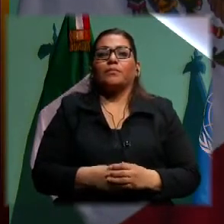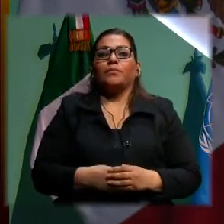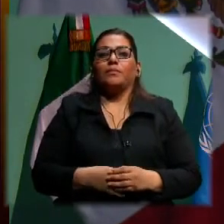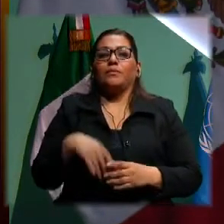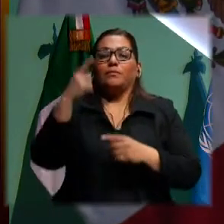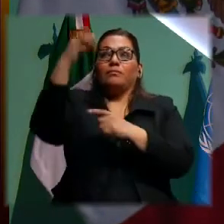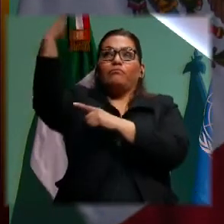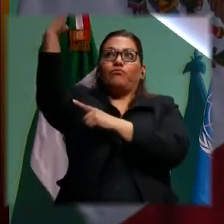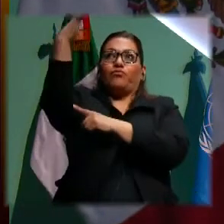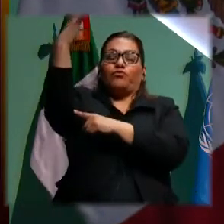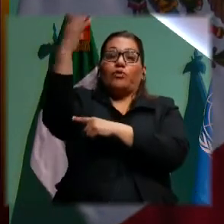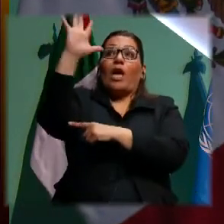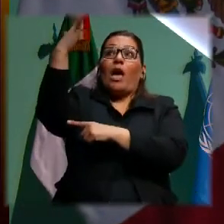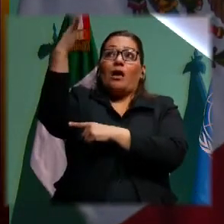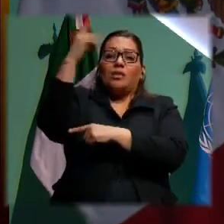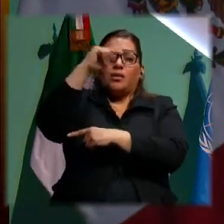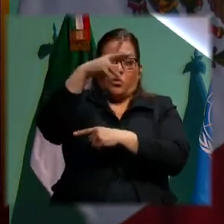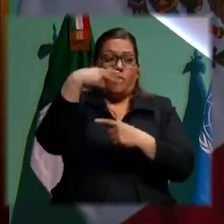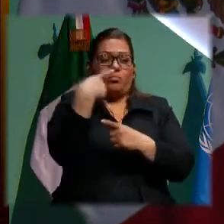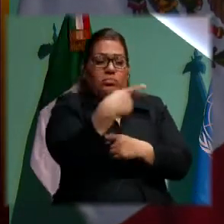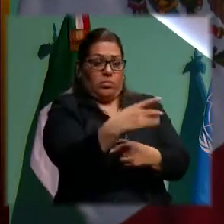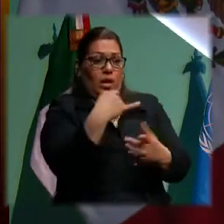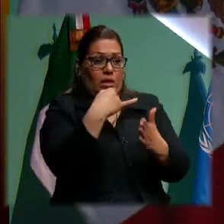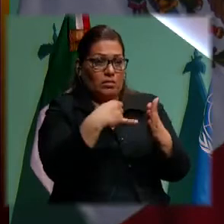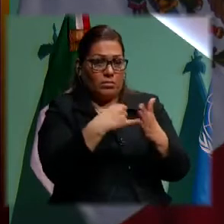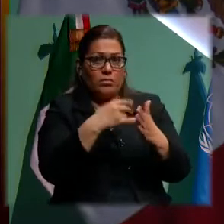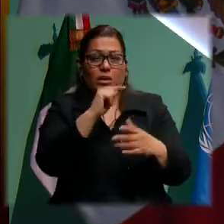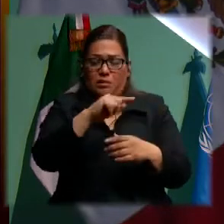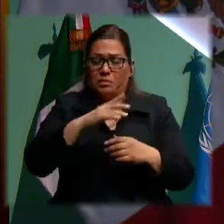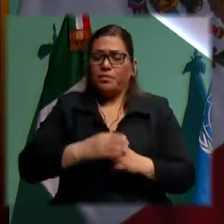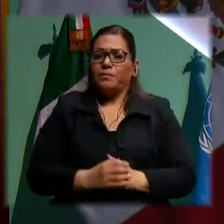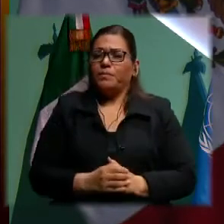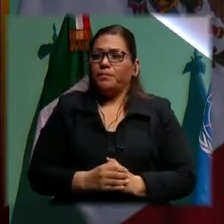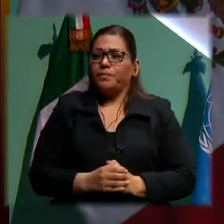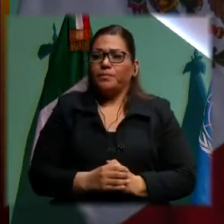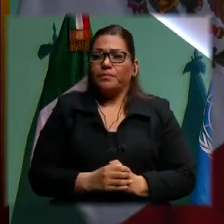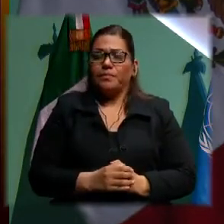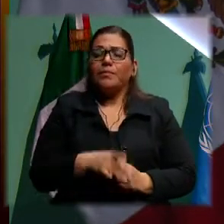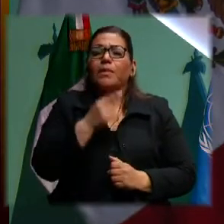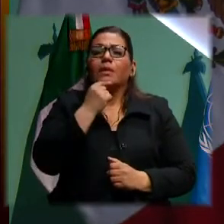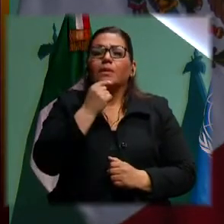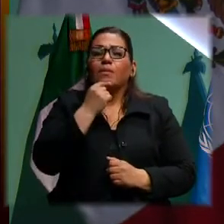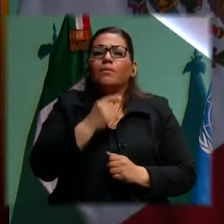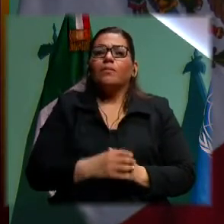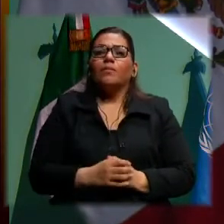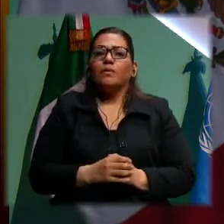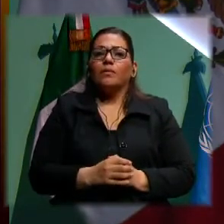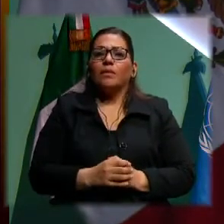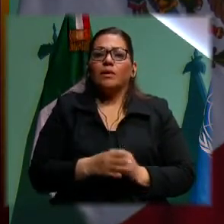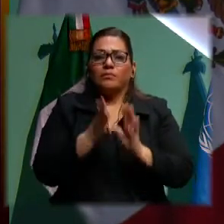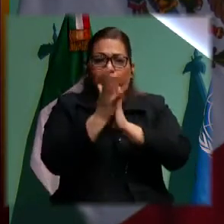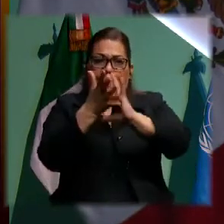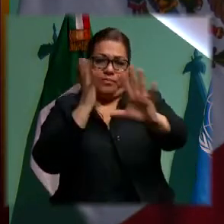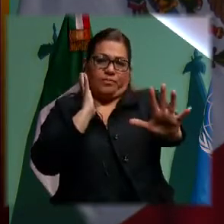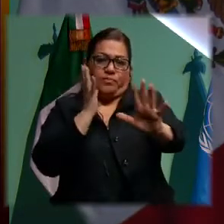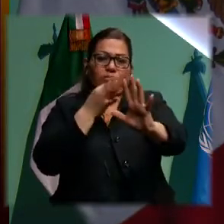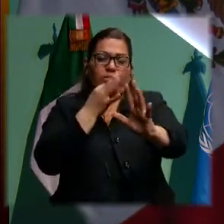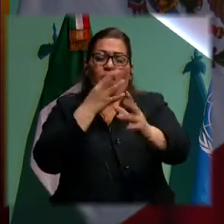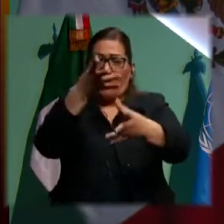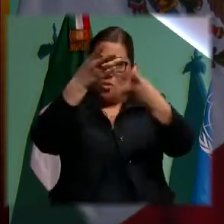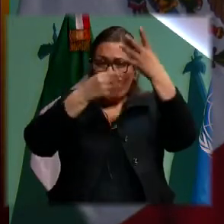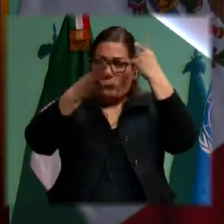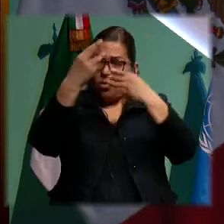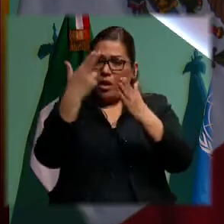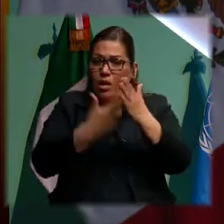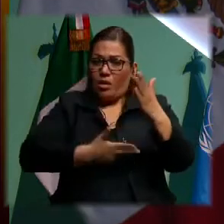villages, and where the children also line up to learn the internet skills. You will see